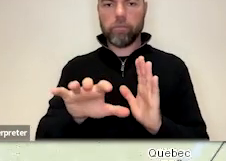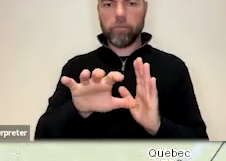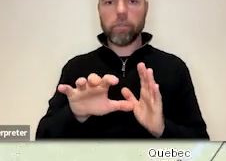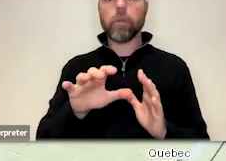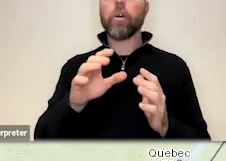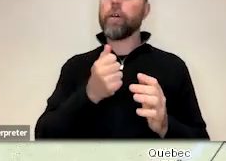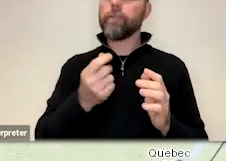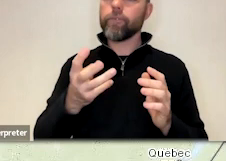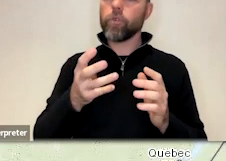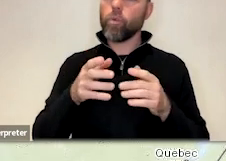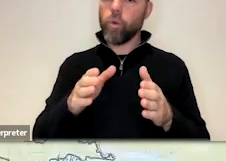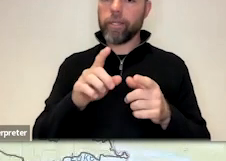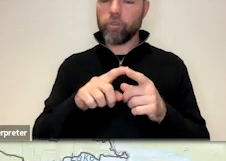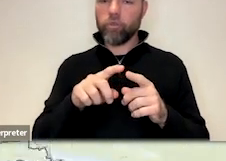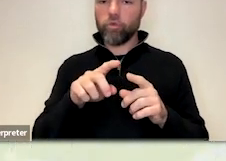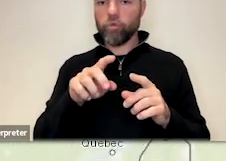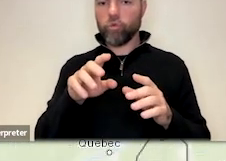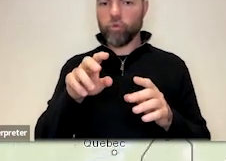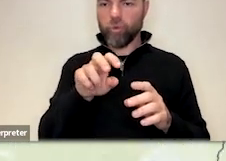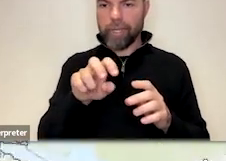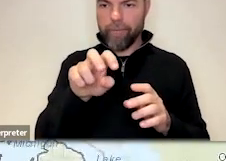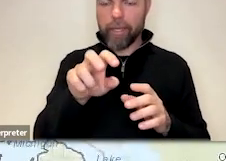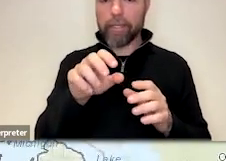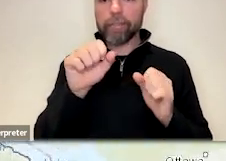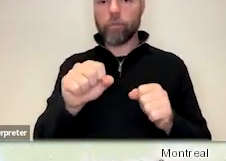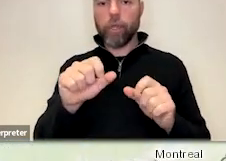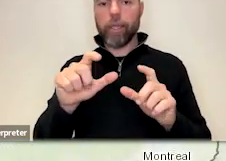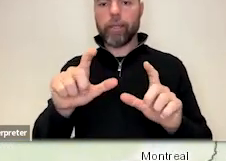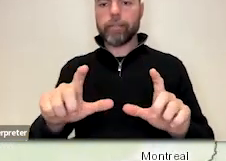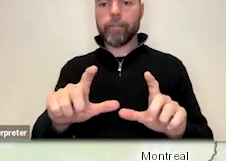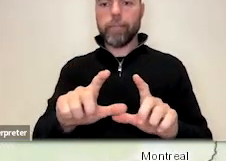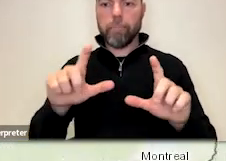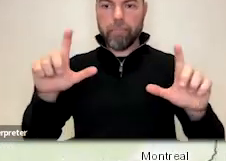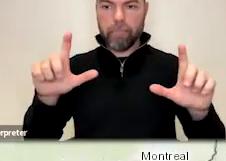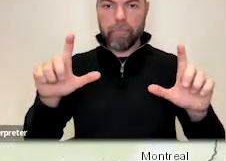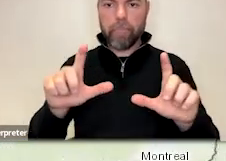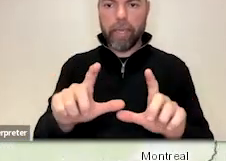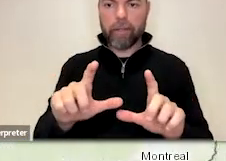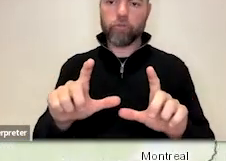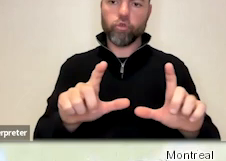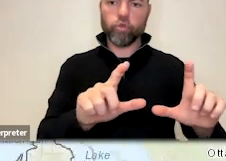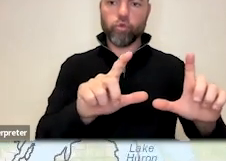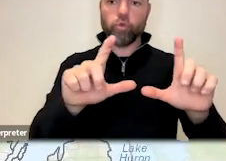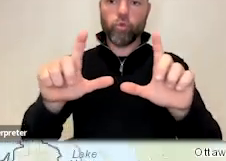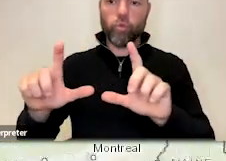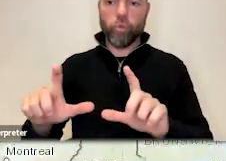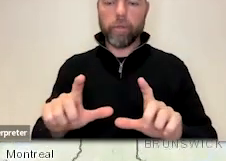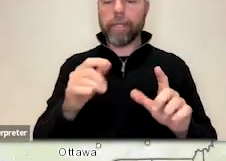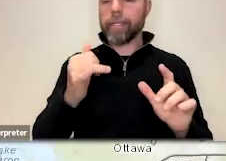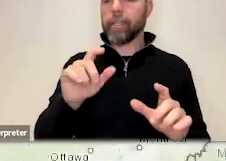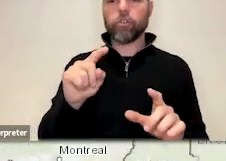can navigate this. We can pan and zoom around our map. Right now, I'm just holding down the left click